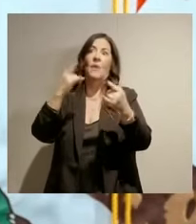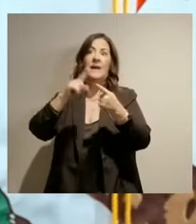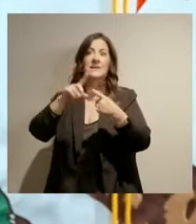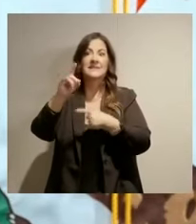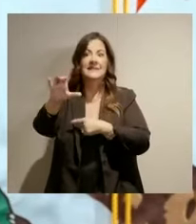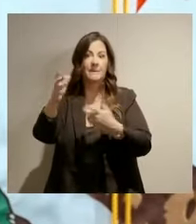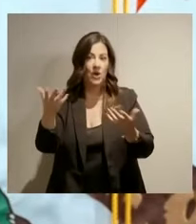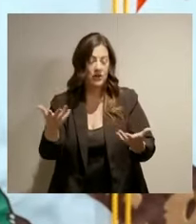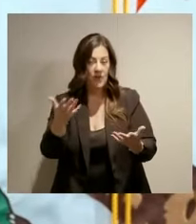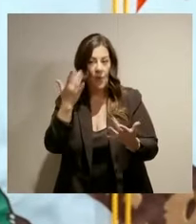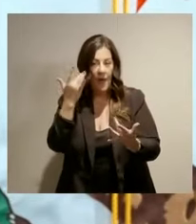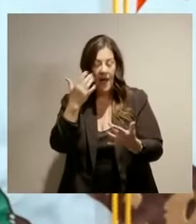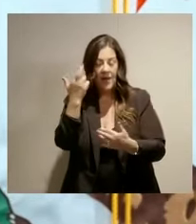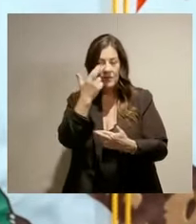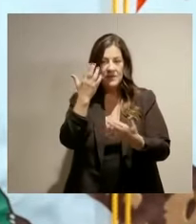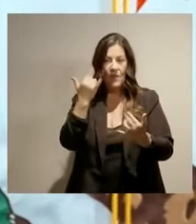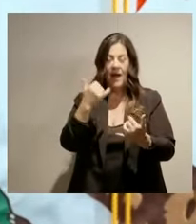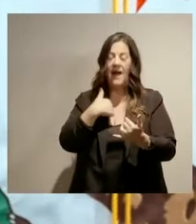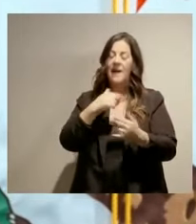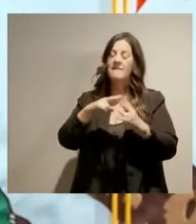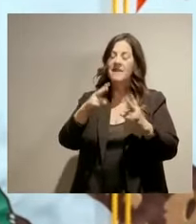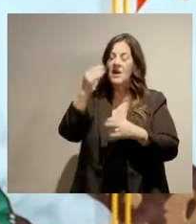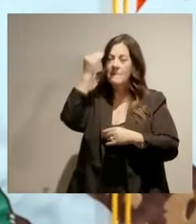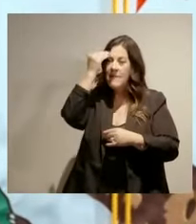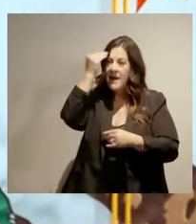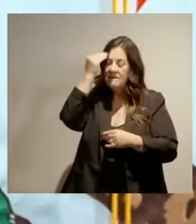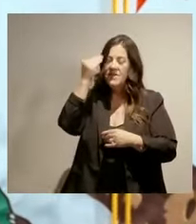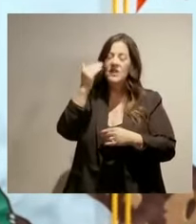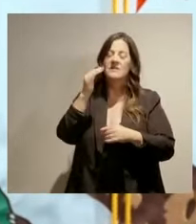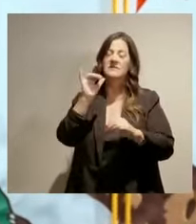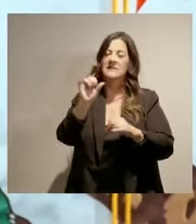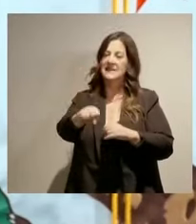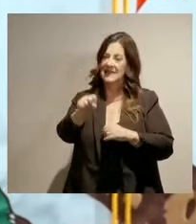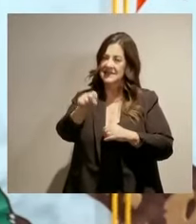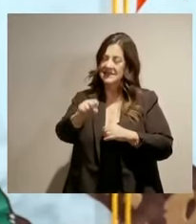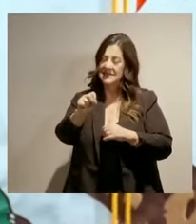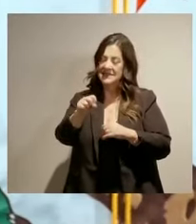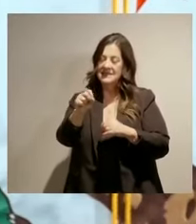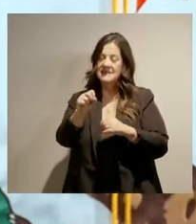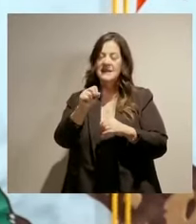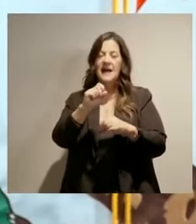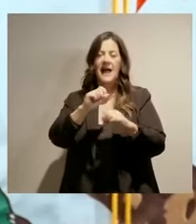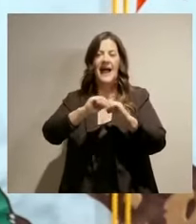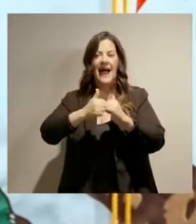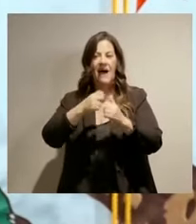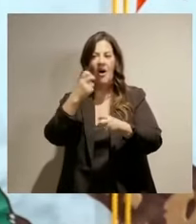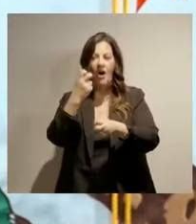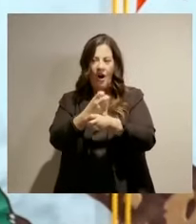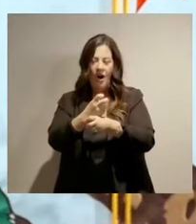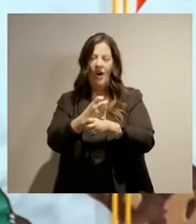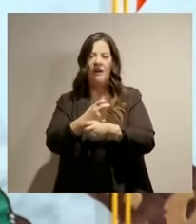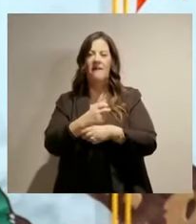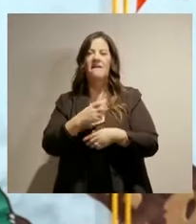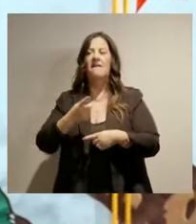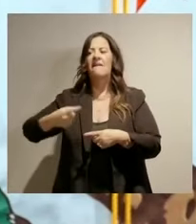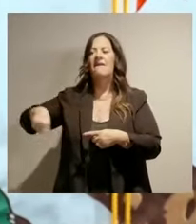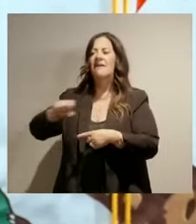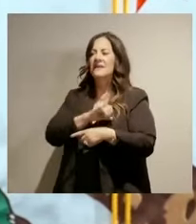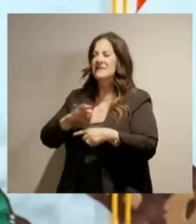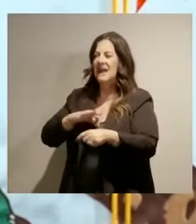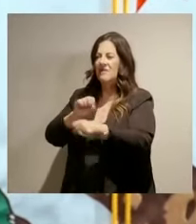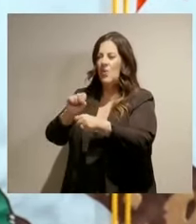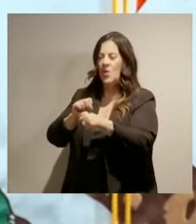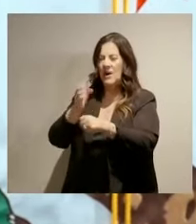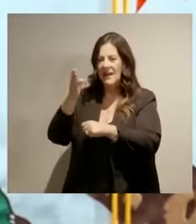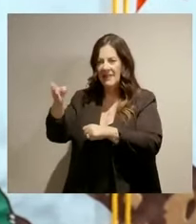Can't. That said, I'm deeply mindful, intimately deeply mindful, of how hard the staff is working over